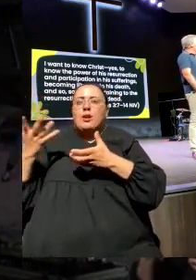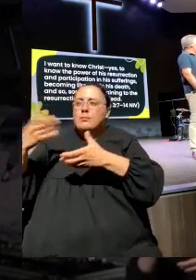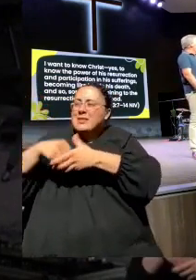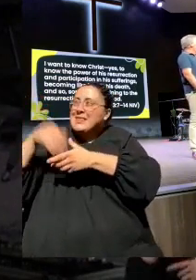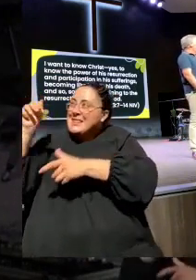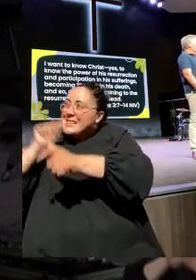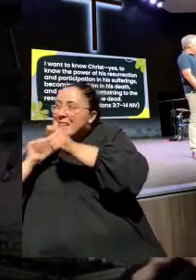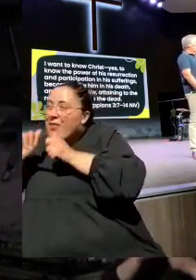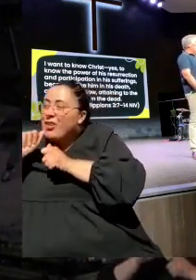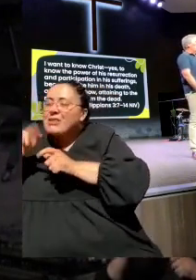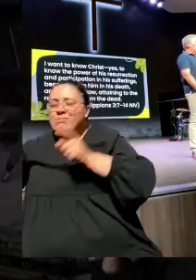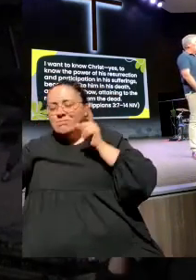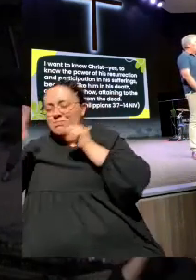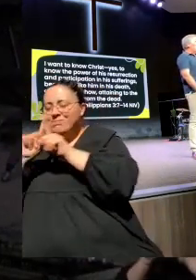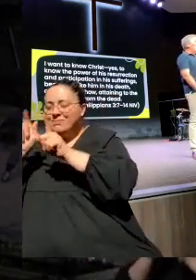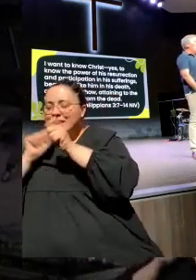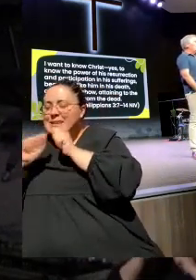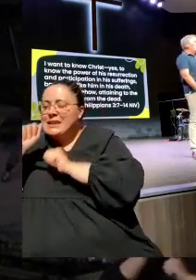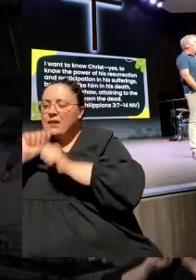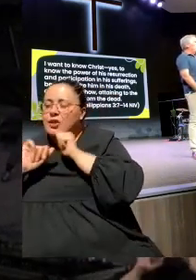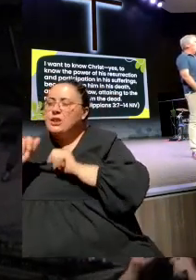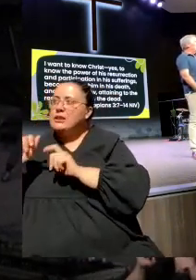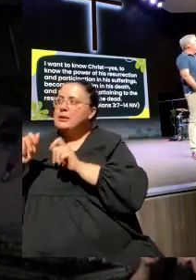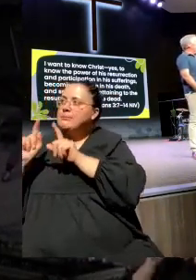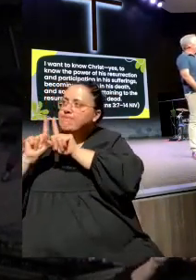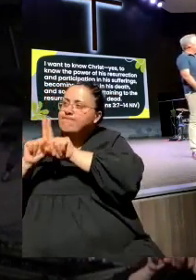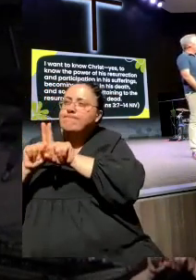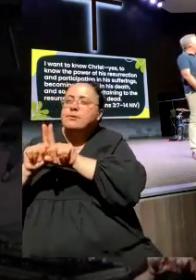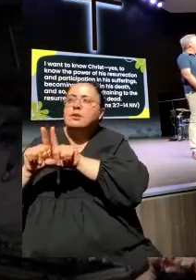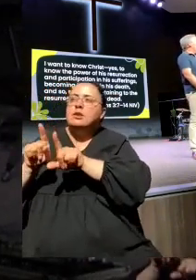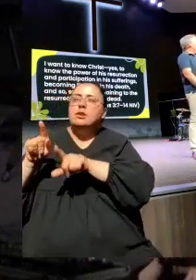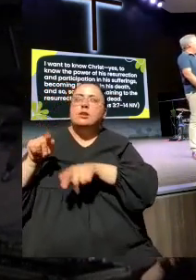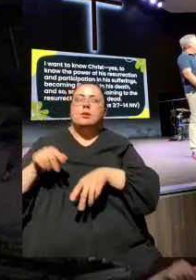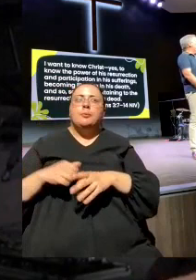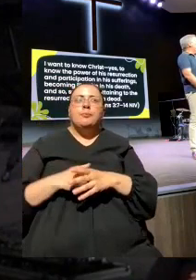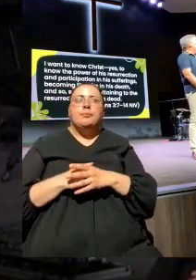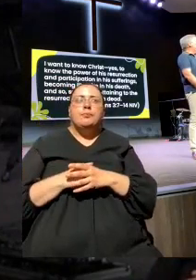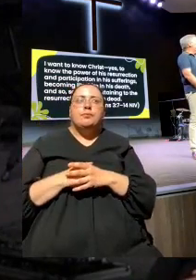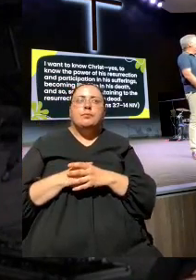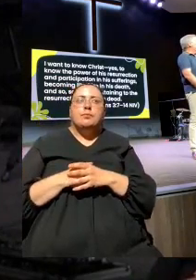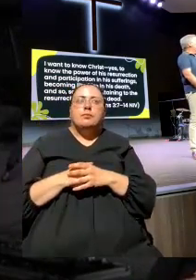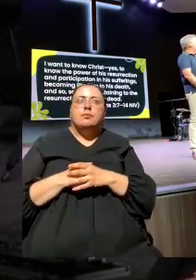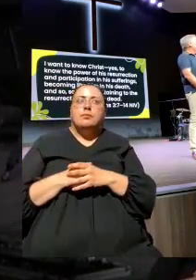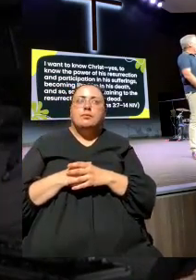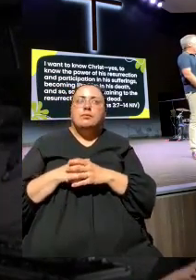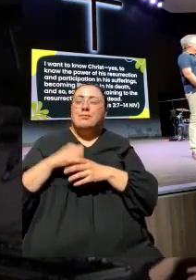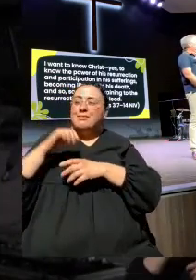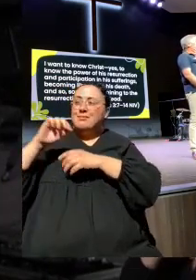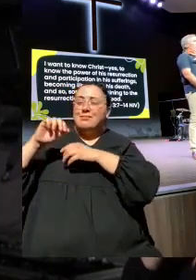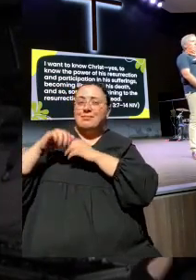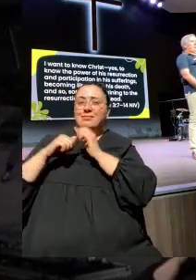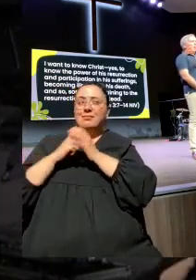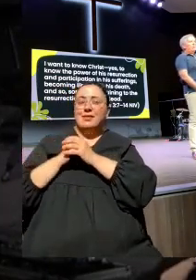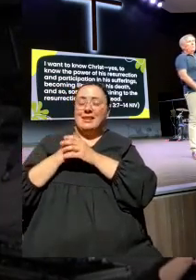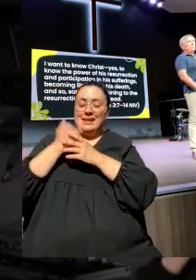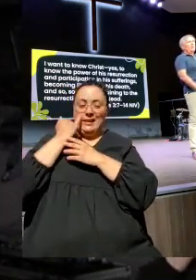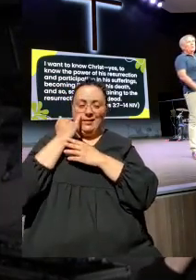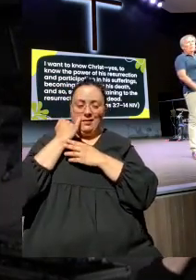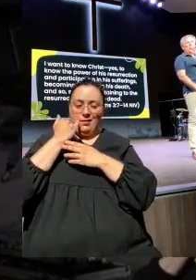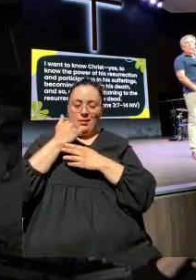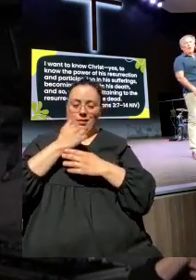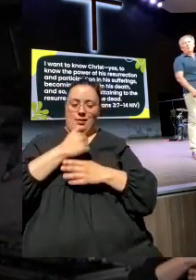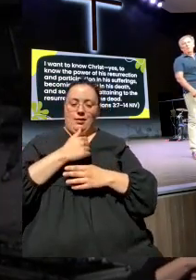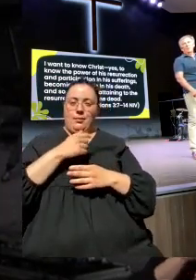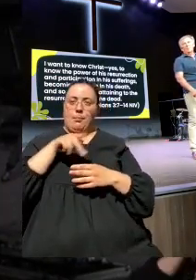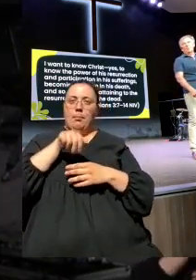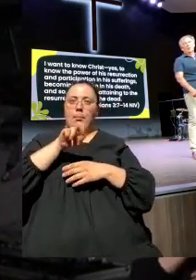execution is one of the three options that Paul is facing at this point in his life. And he says, if I'm dying for Christ, I